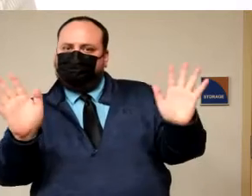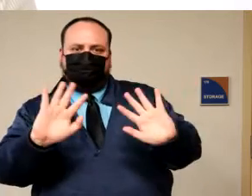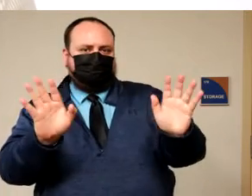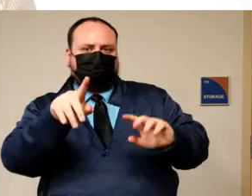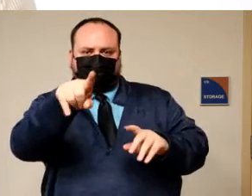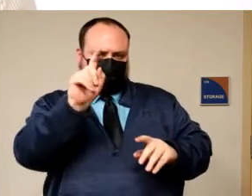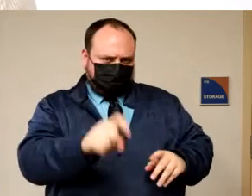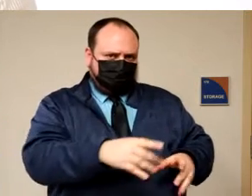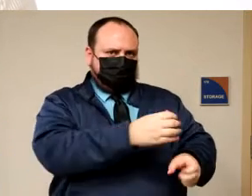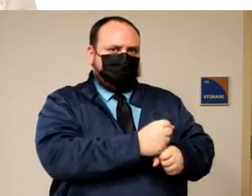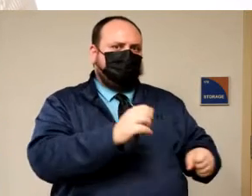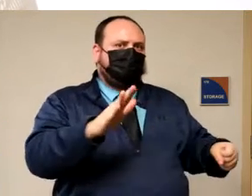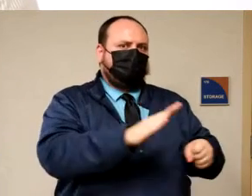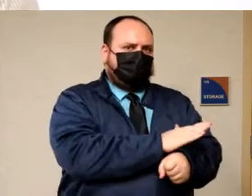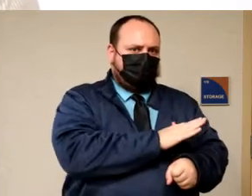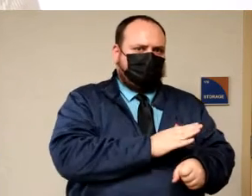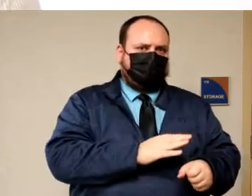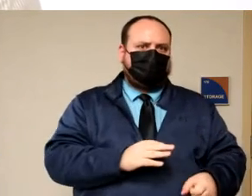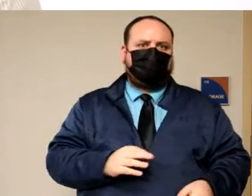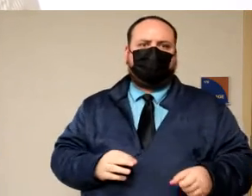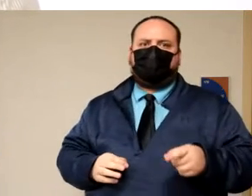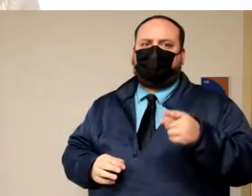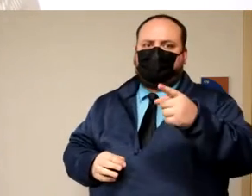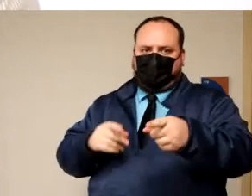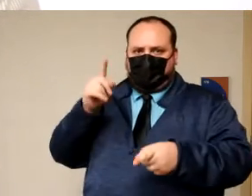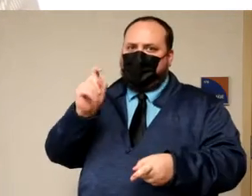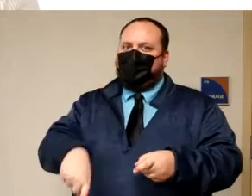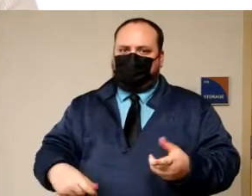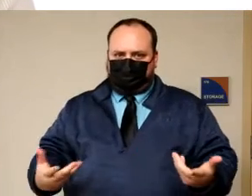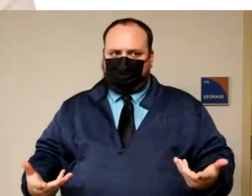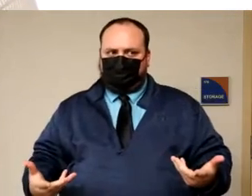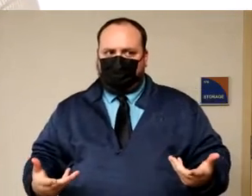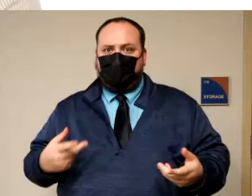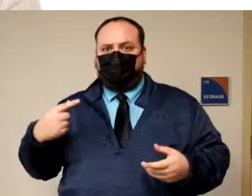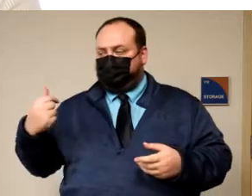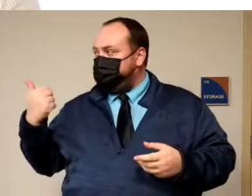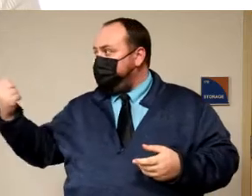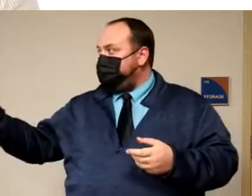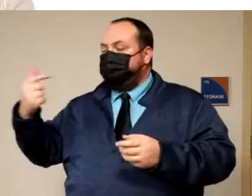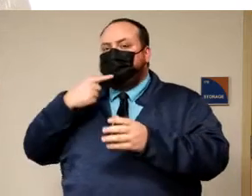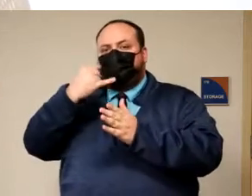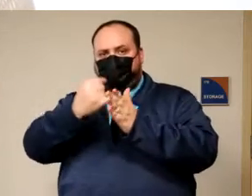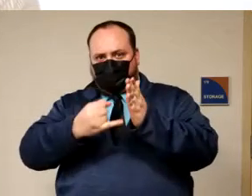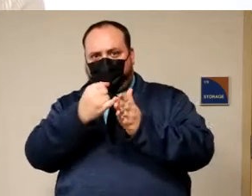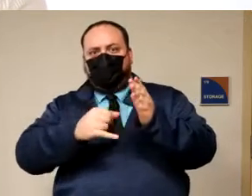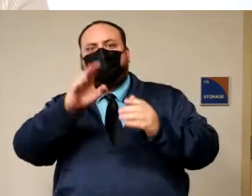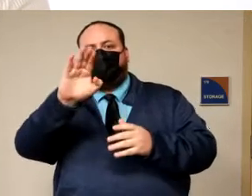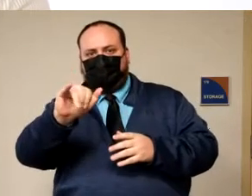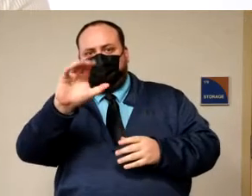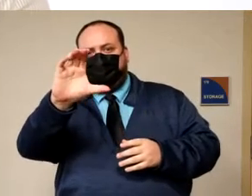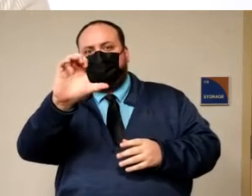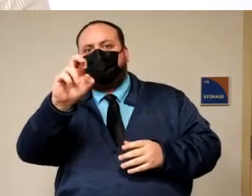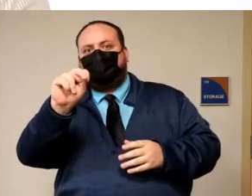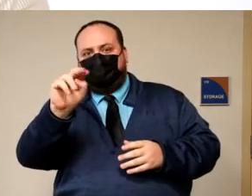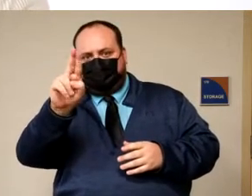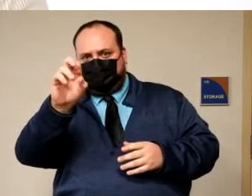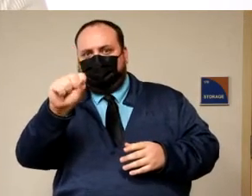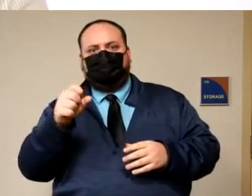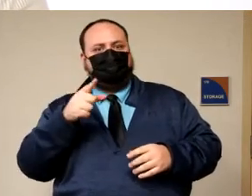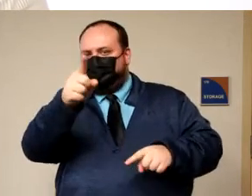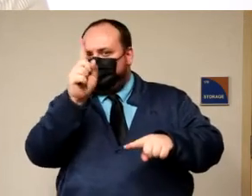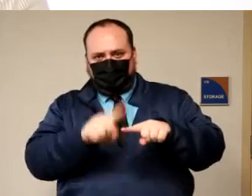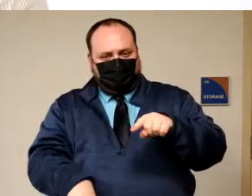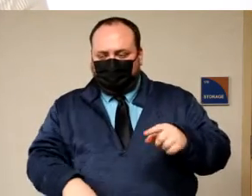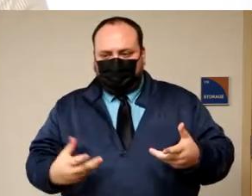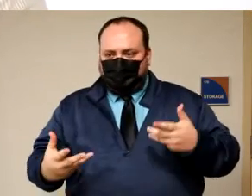map has an outline of all the census tracts. So that's. Yeah, so we draw by census. Oh, so that's probably a lot of that. Yeah,